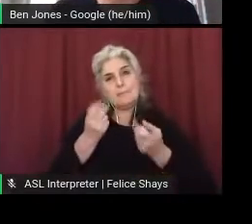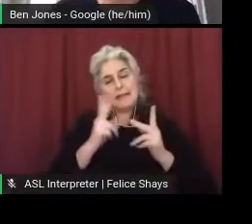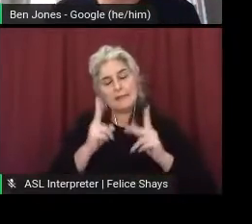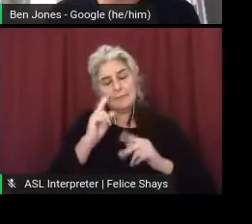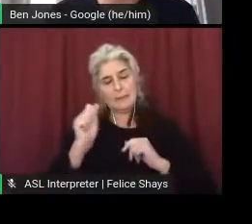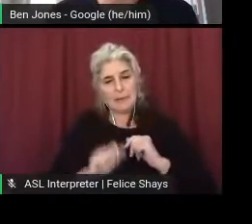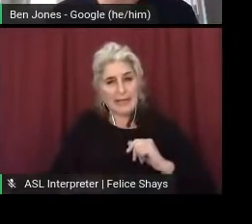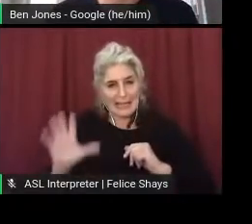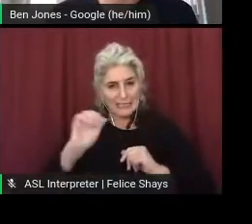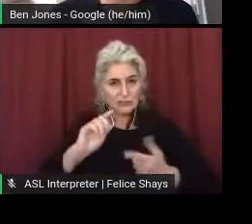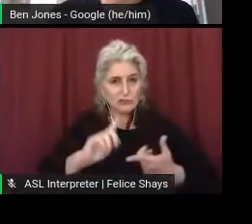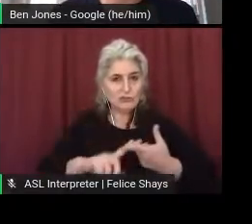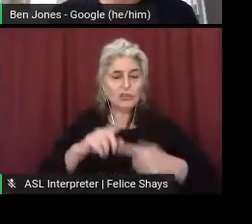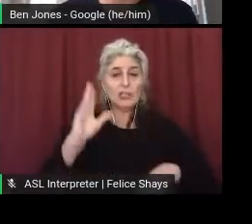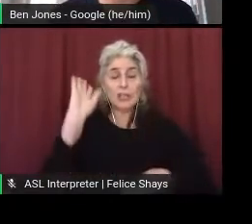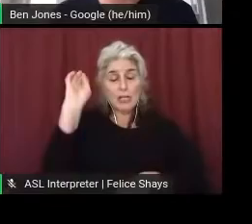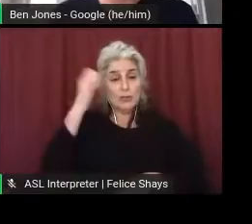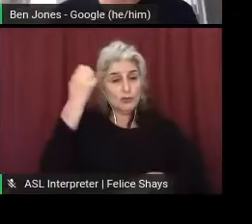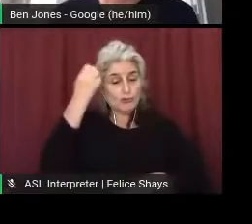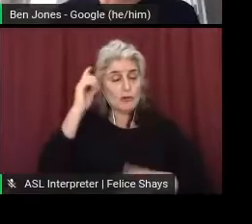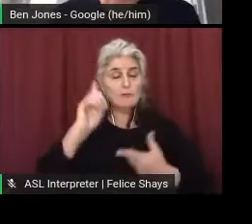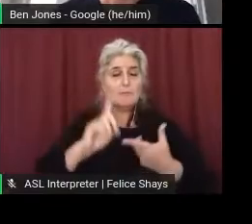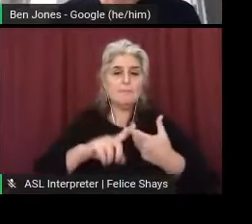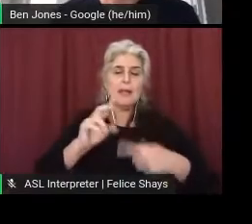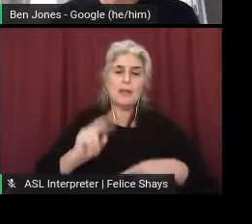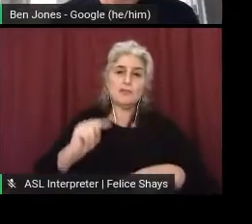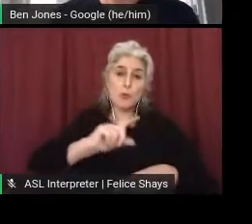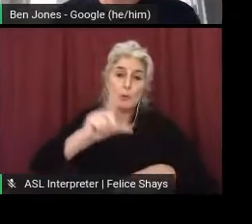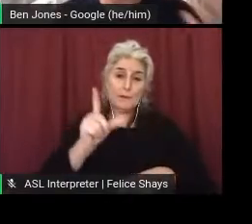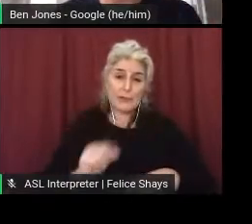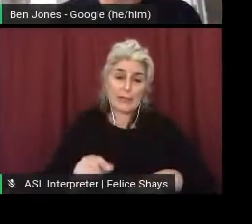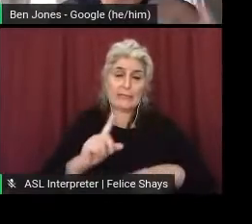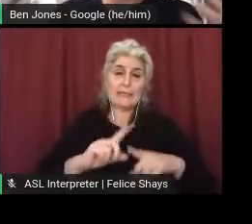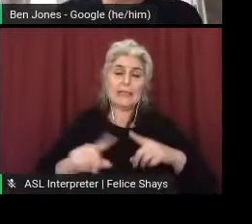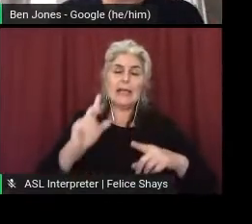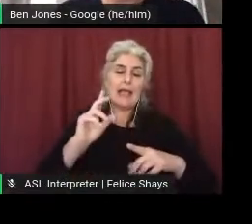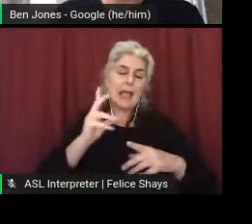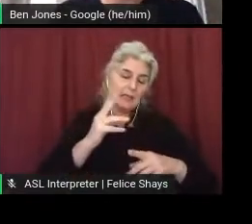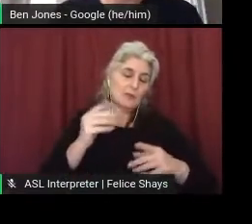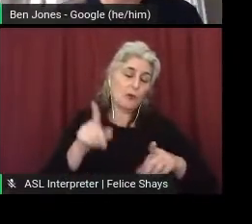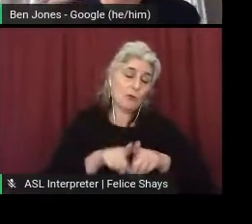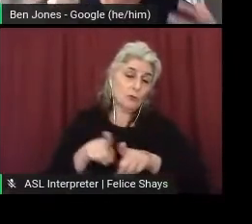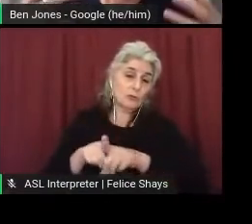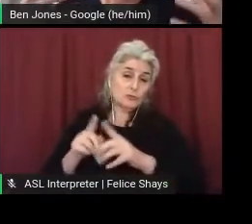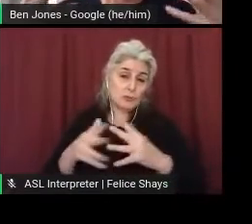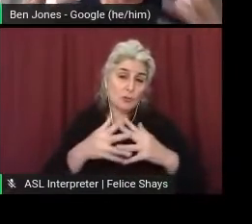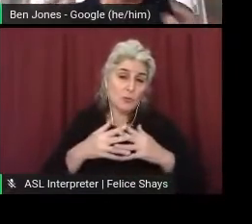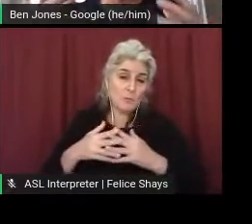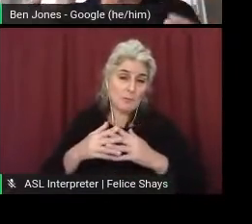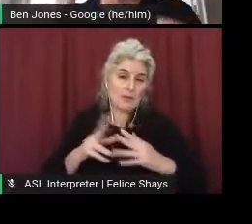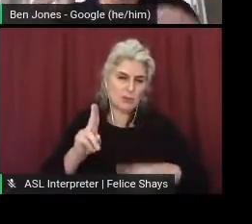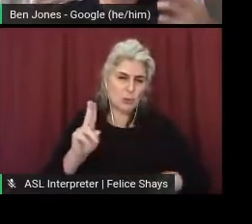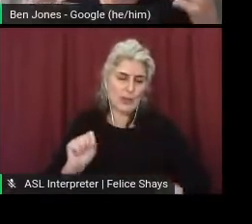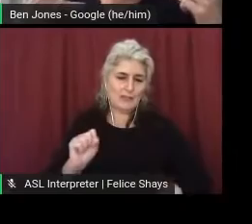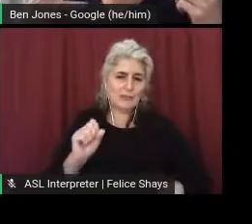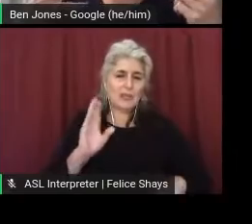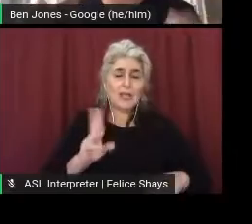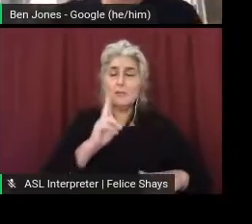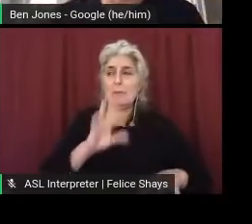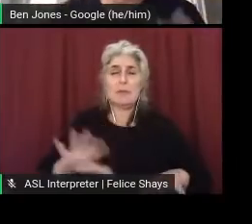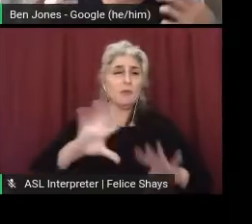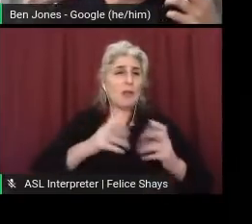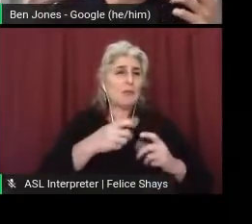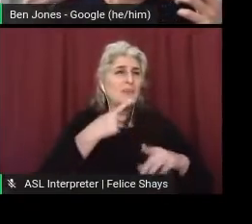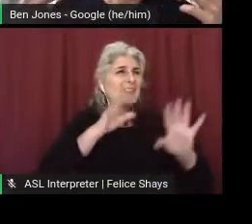Europe, Northern Italy in particular, and then in the US. And teams around the world turned to us and said, you know, what can you tell us? What